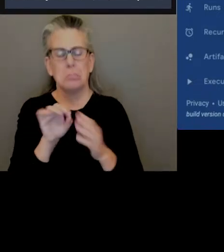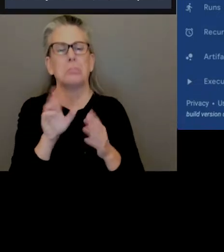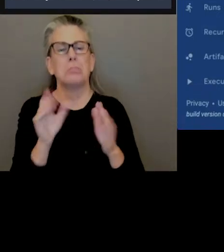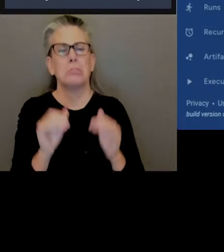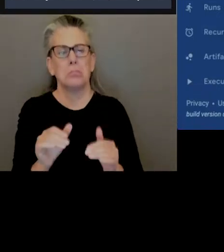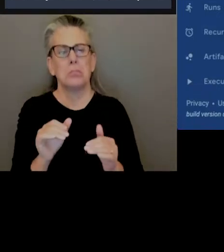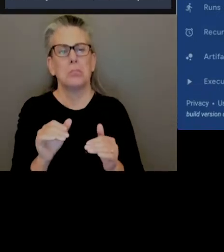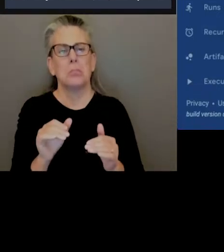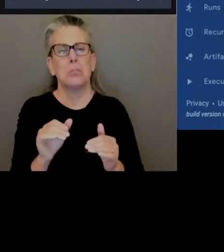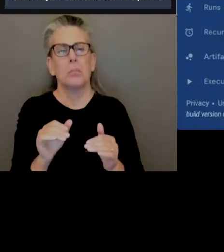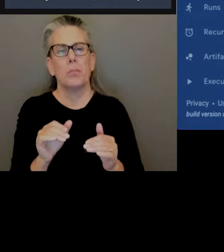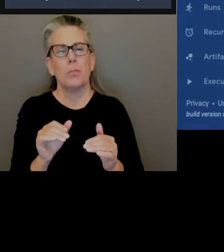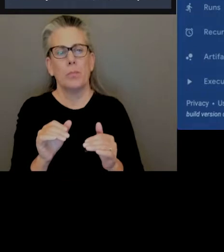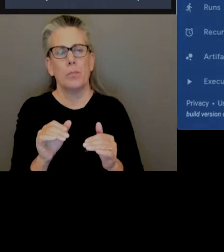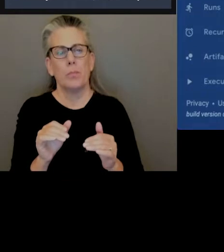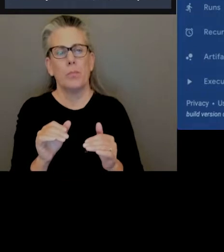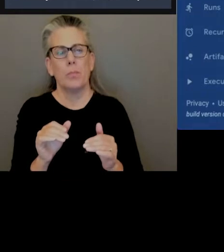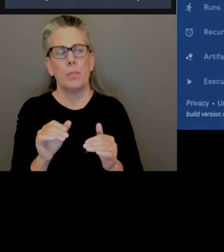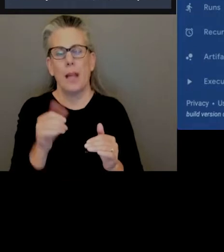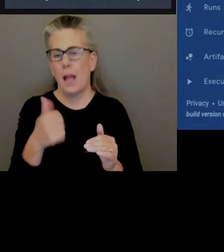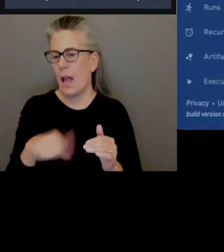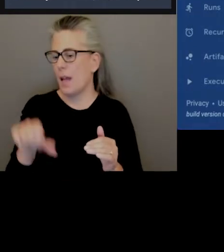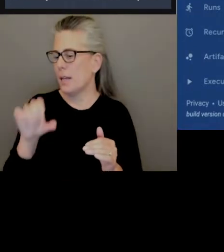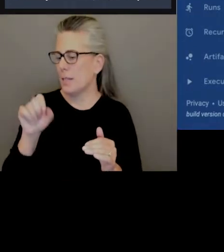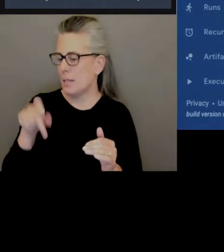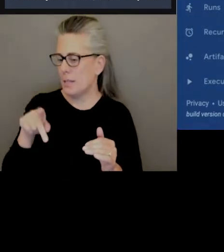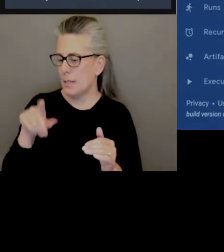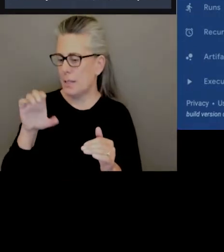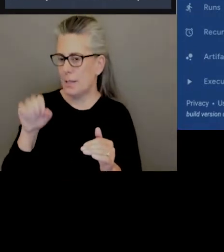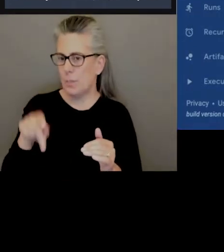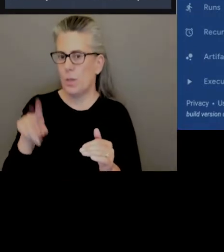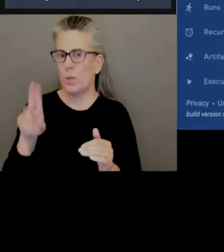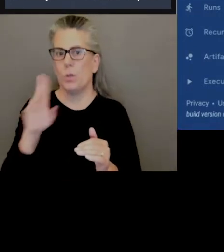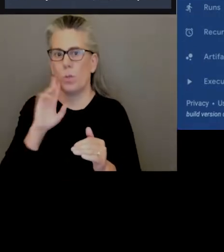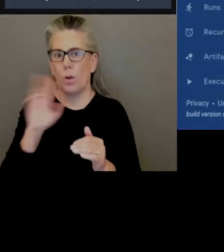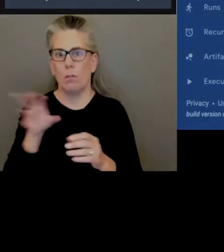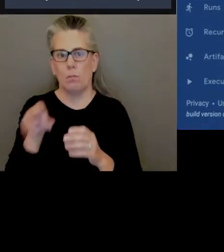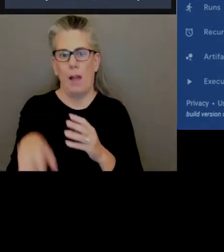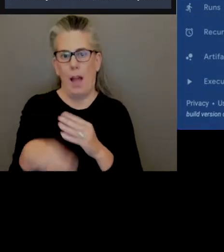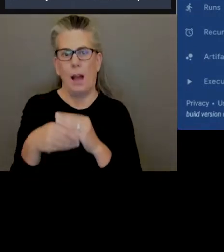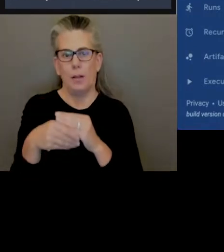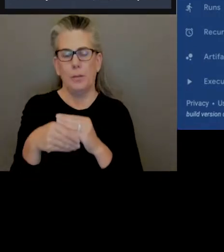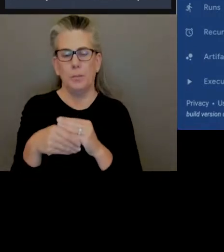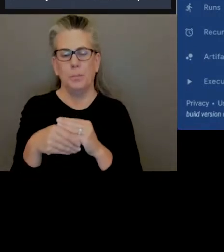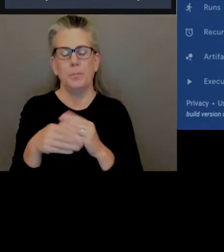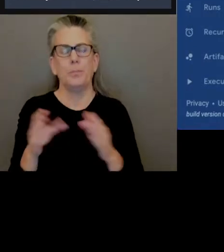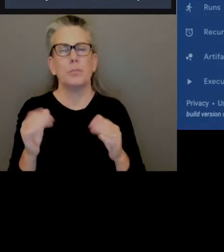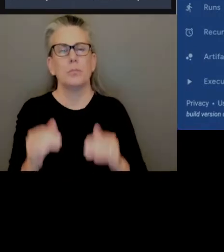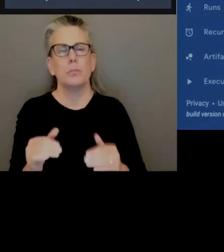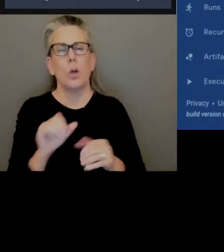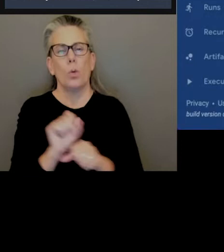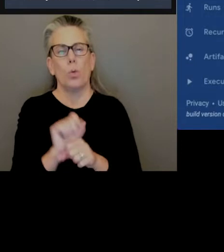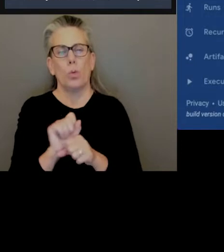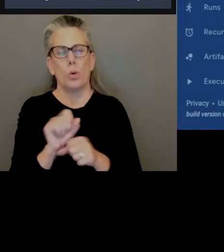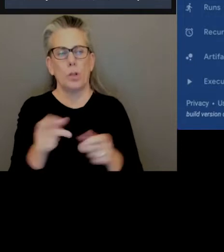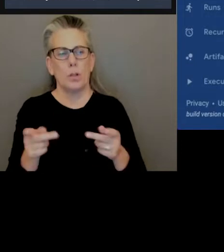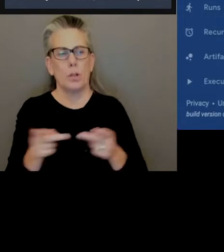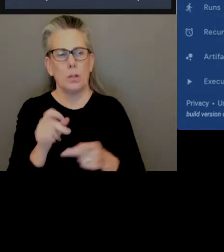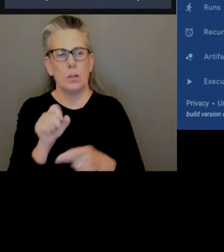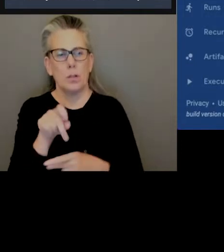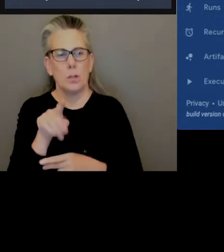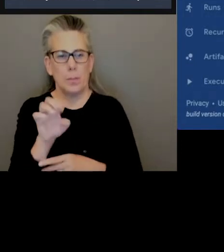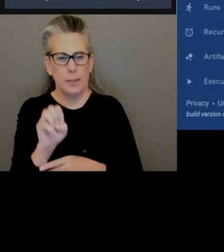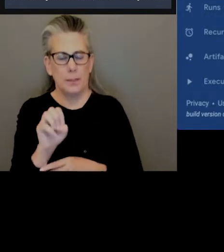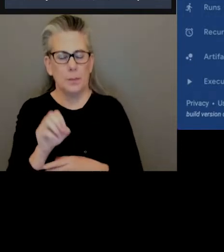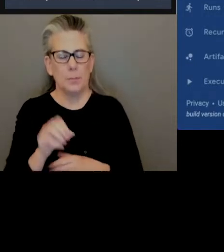select any GPUs that will be needed. And then you define your workspace volumes or data volumes. Now here is a